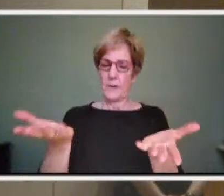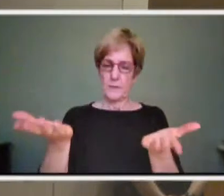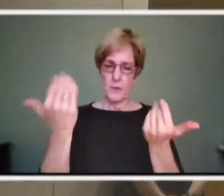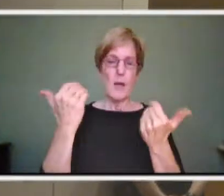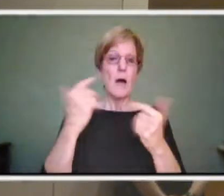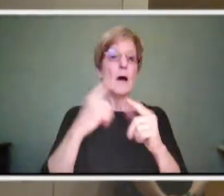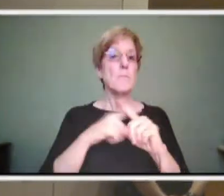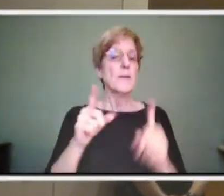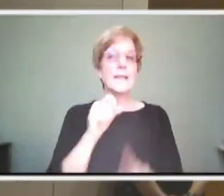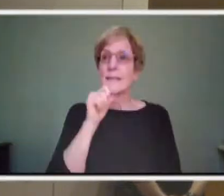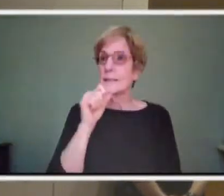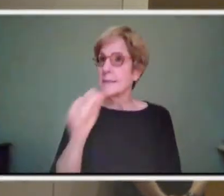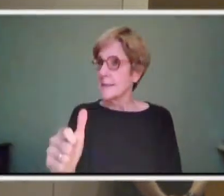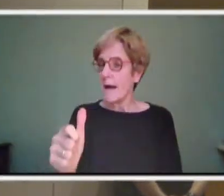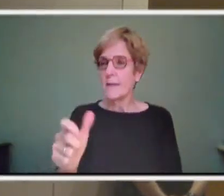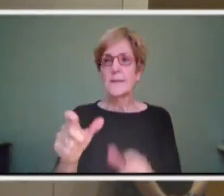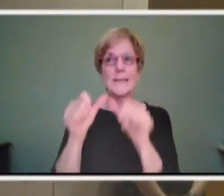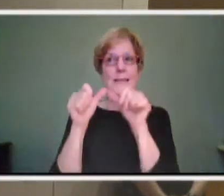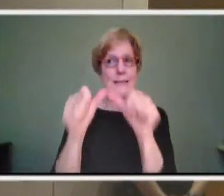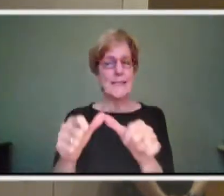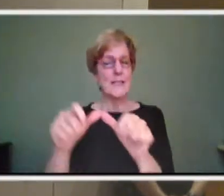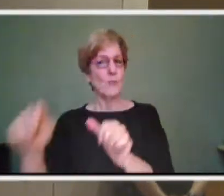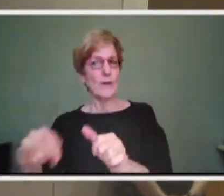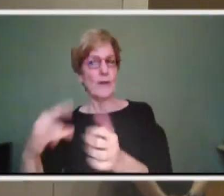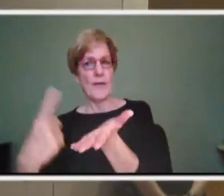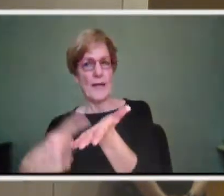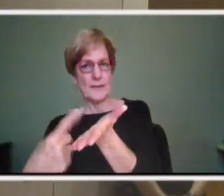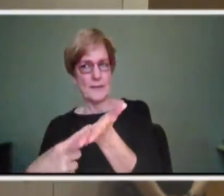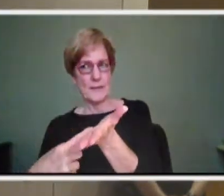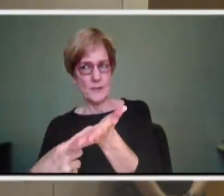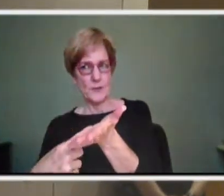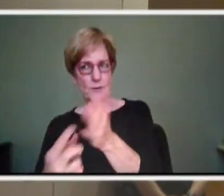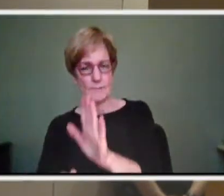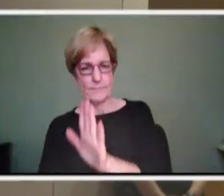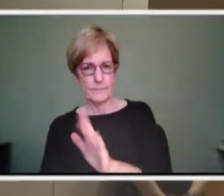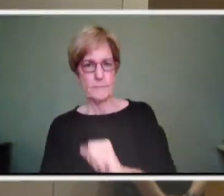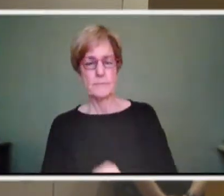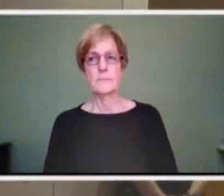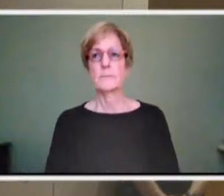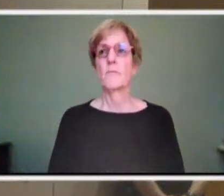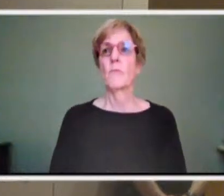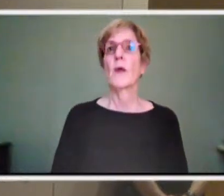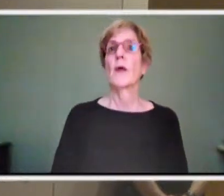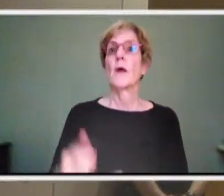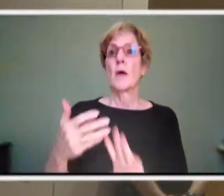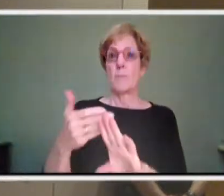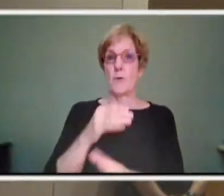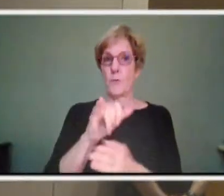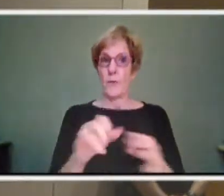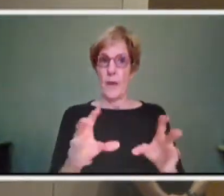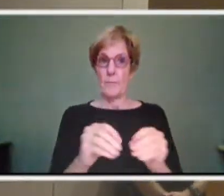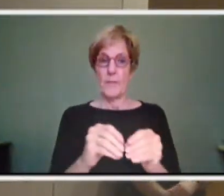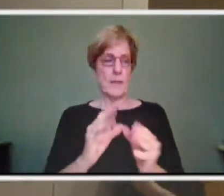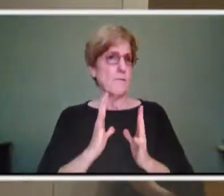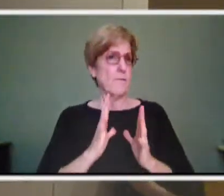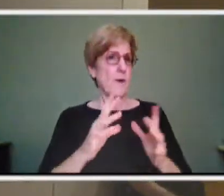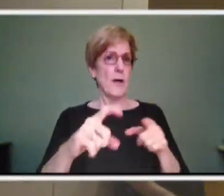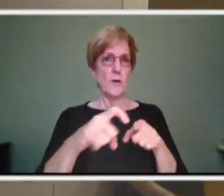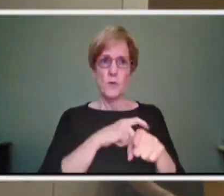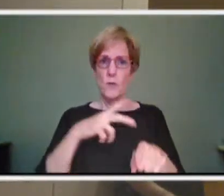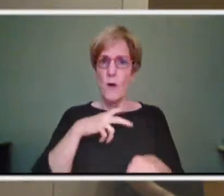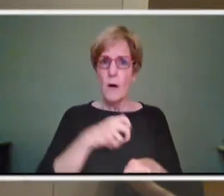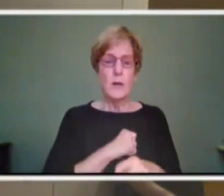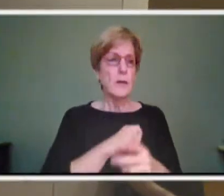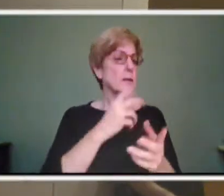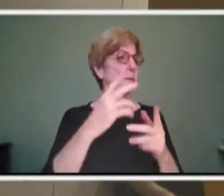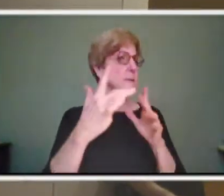is not a continuation of the public hearing that is being held here tonight. Prior to that meeting, you're welcome to contact us to provide input.